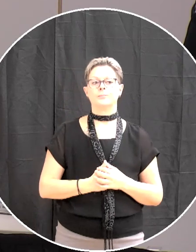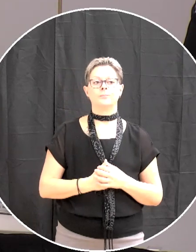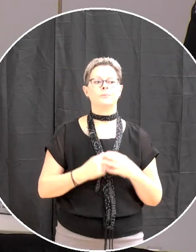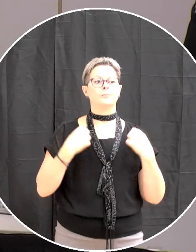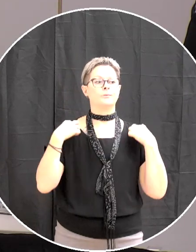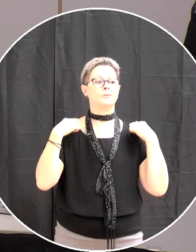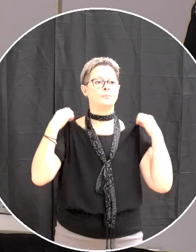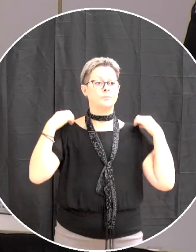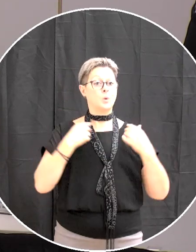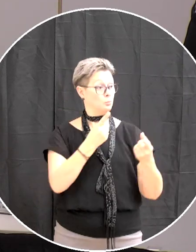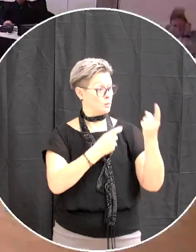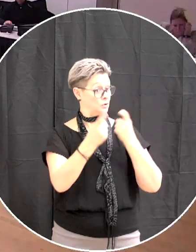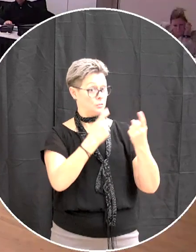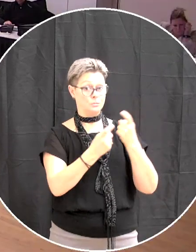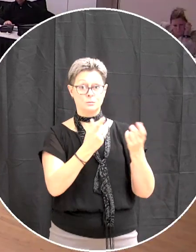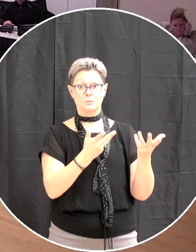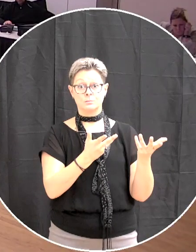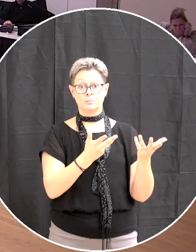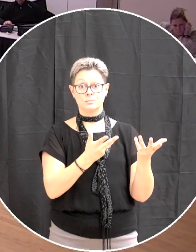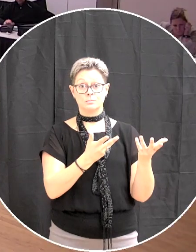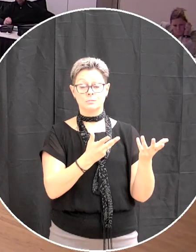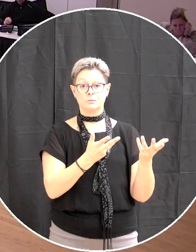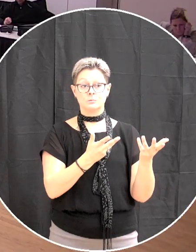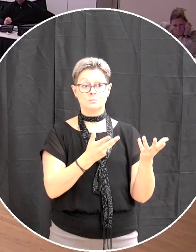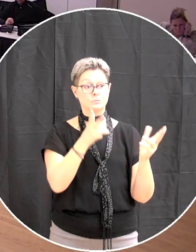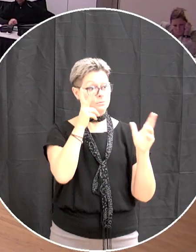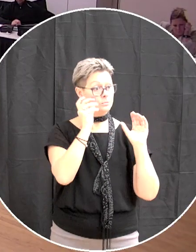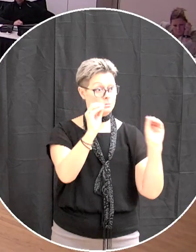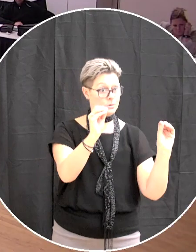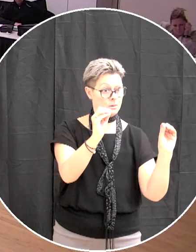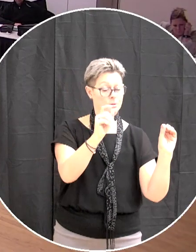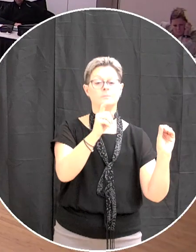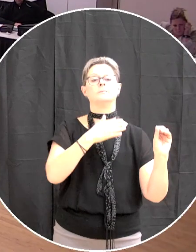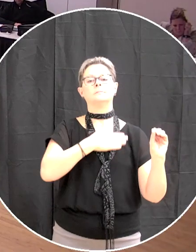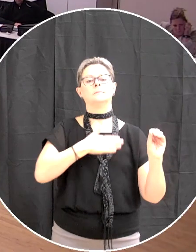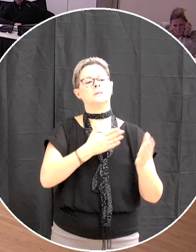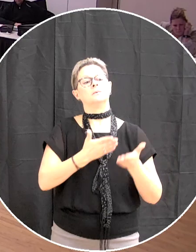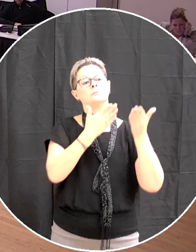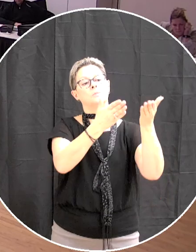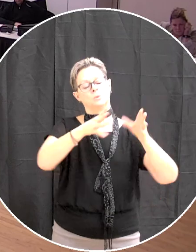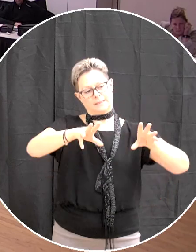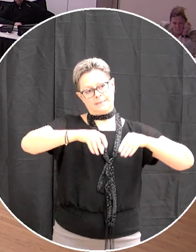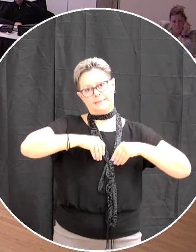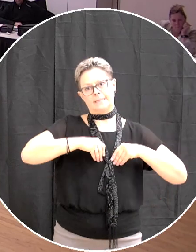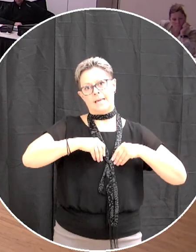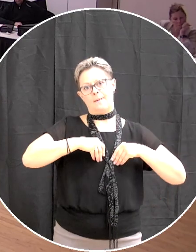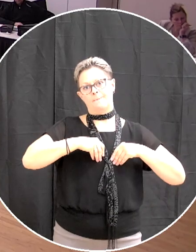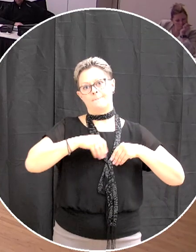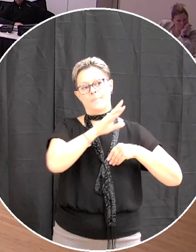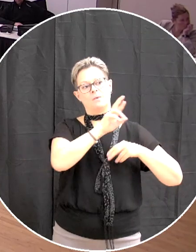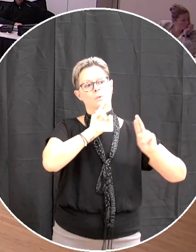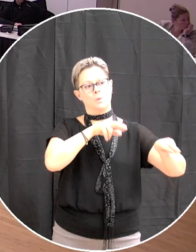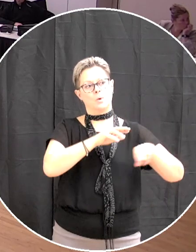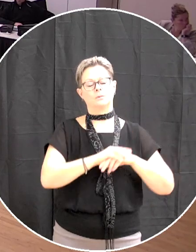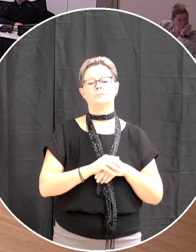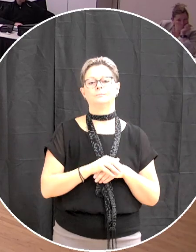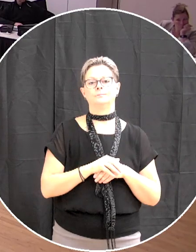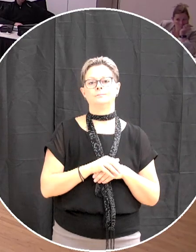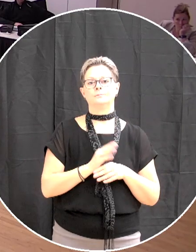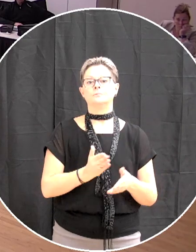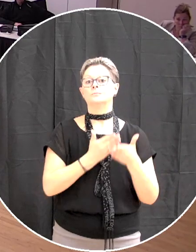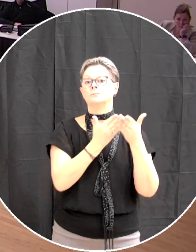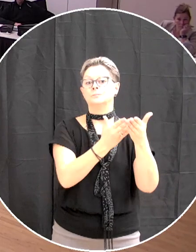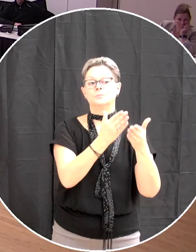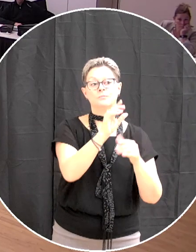Okay, are there any questions? Hearing none, we need the motion to accept the report. Is moved by